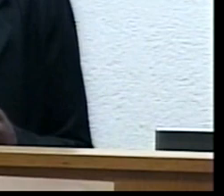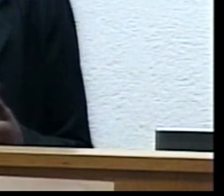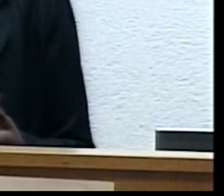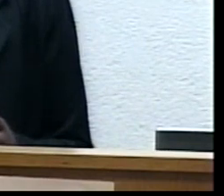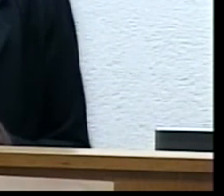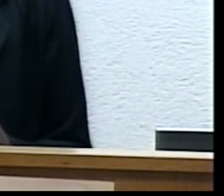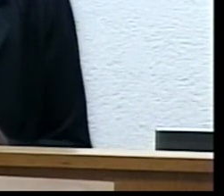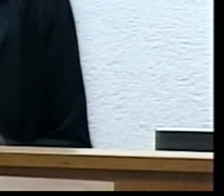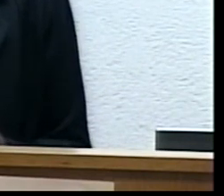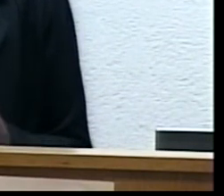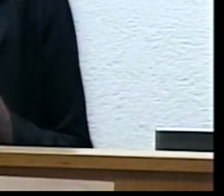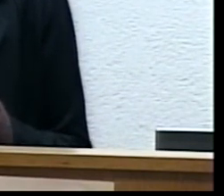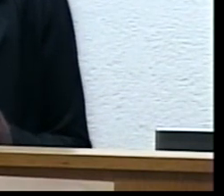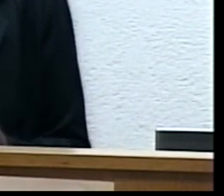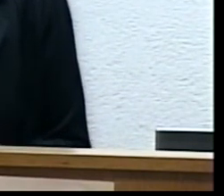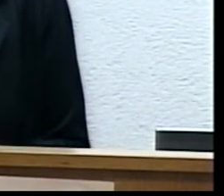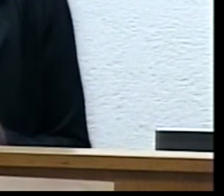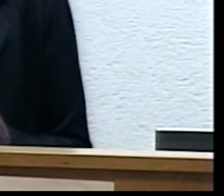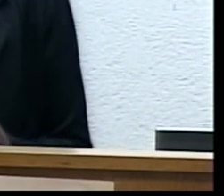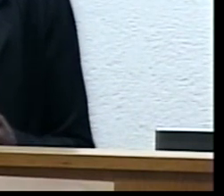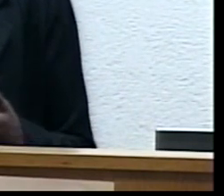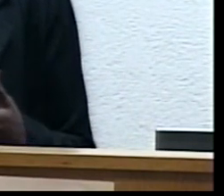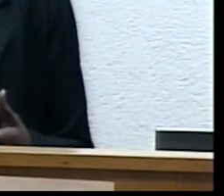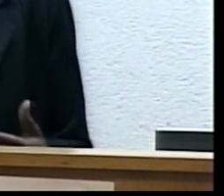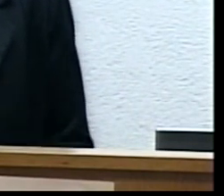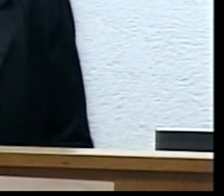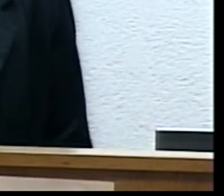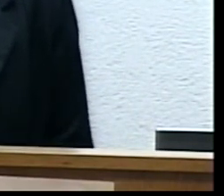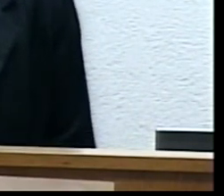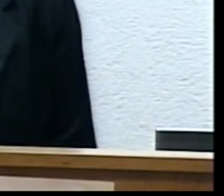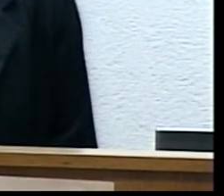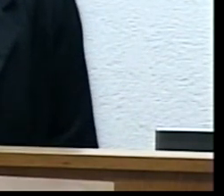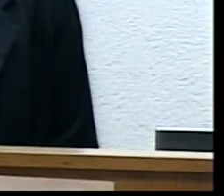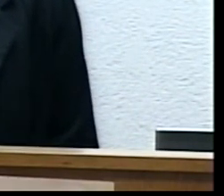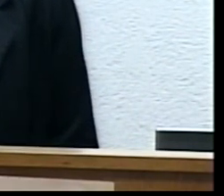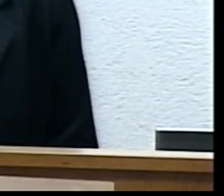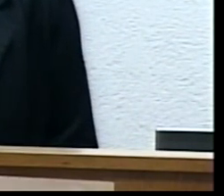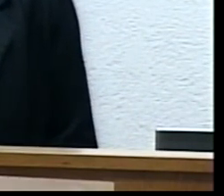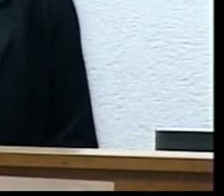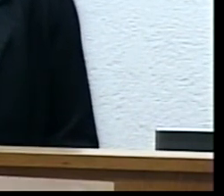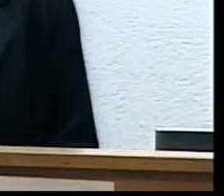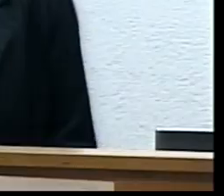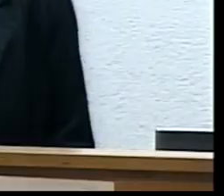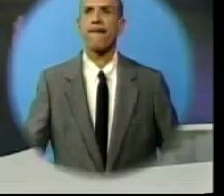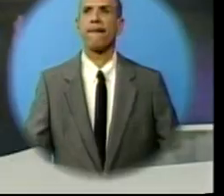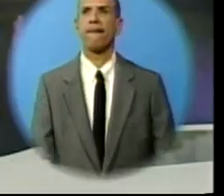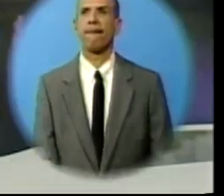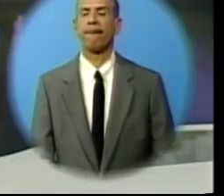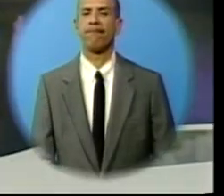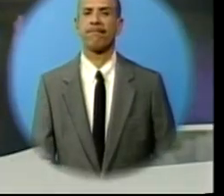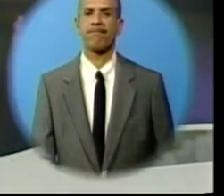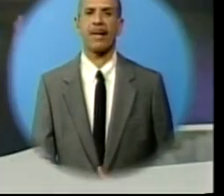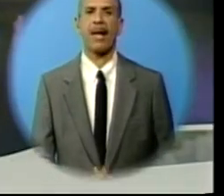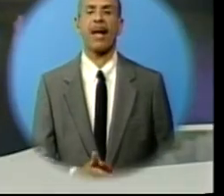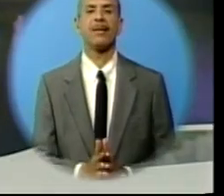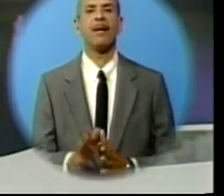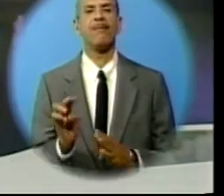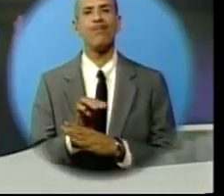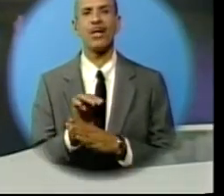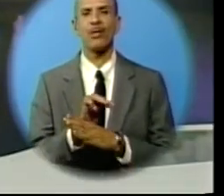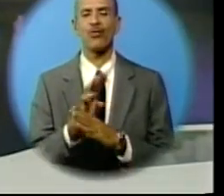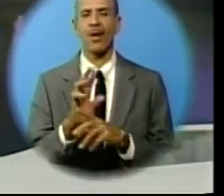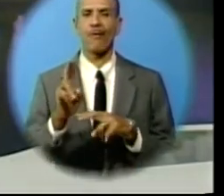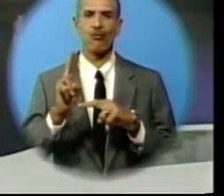stage where they understand that certain drugs are not good for their bodies. And the Ministry